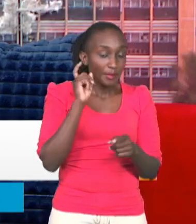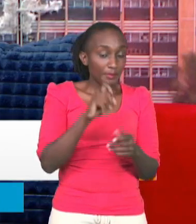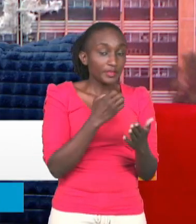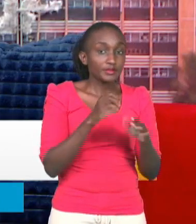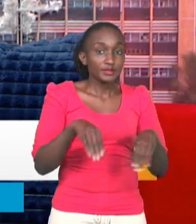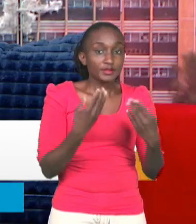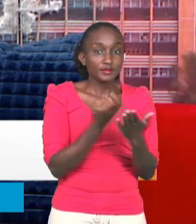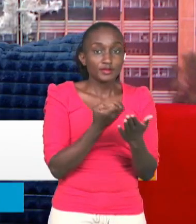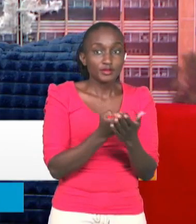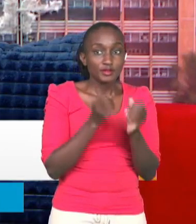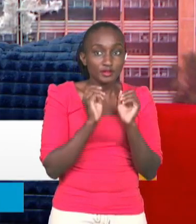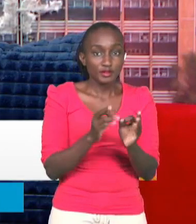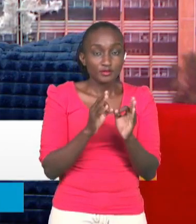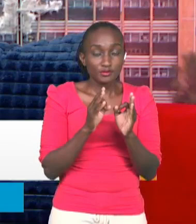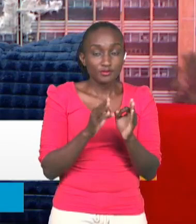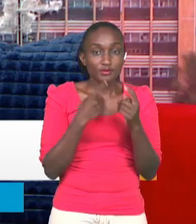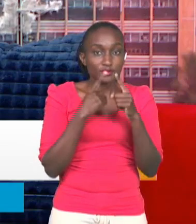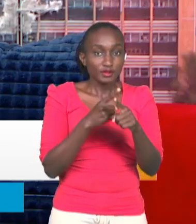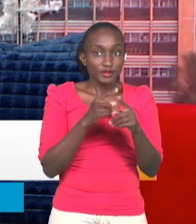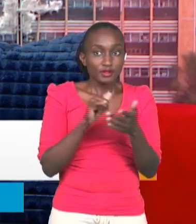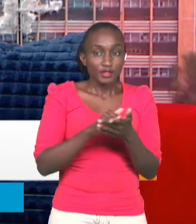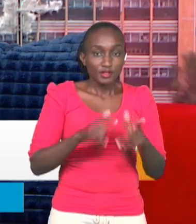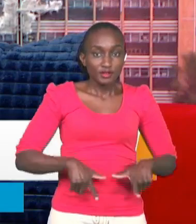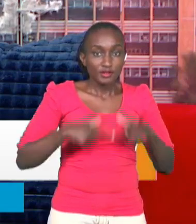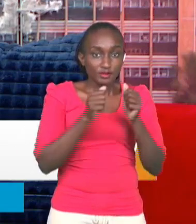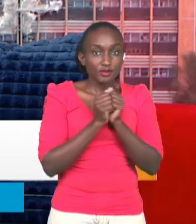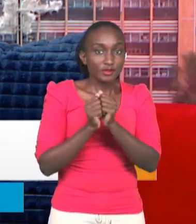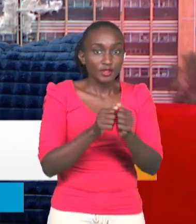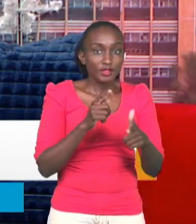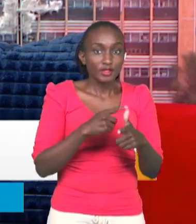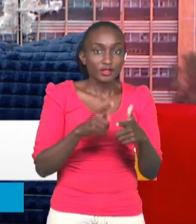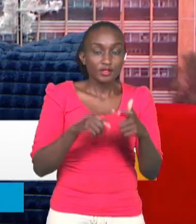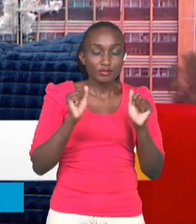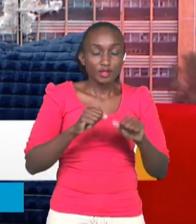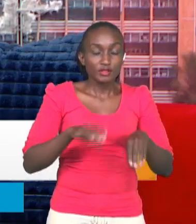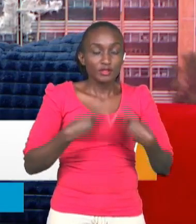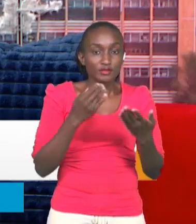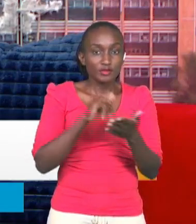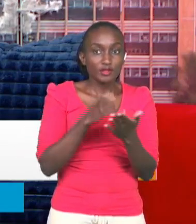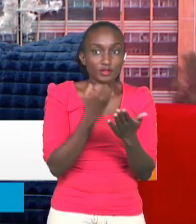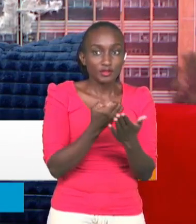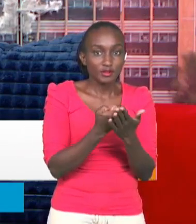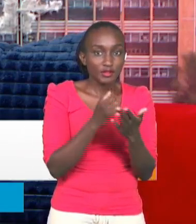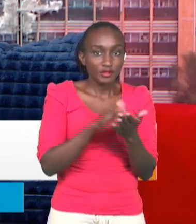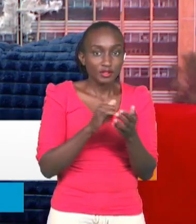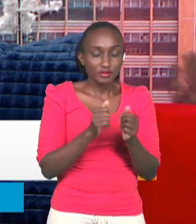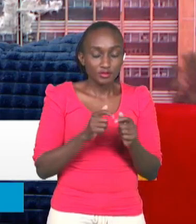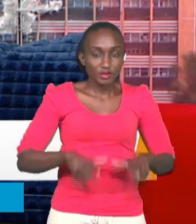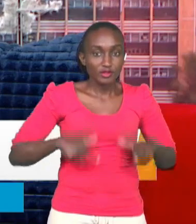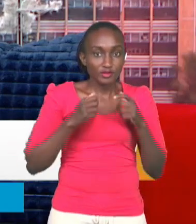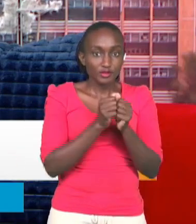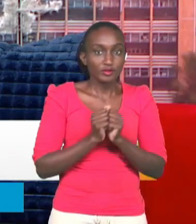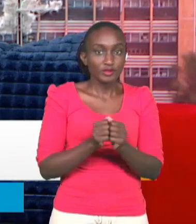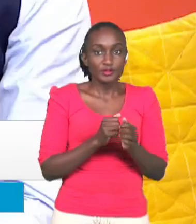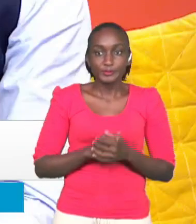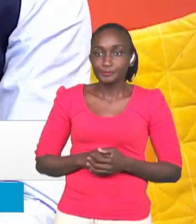allegation that you've been living together, then yeah. she has to produce that proof that mm-hmm. you've been living together. Okay. So, and your role is just to rebut that. Interesting. Yeah.